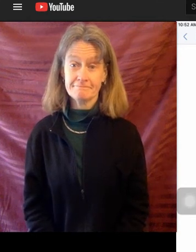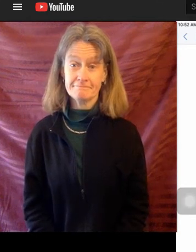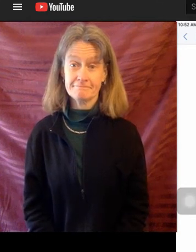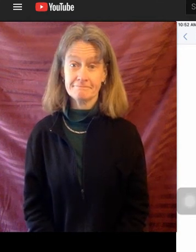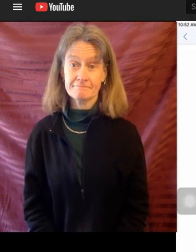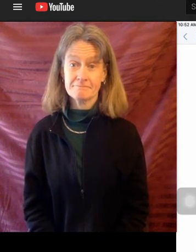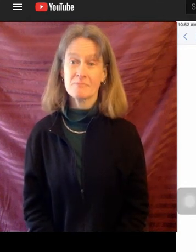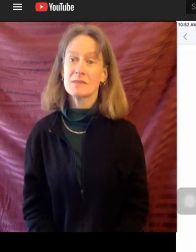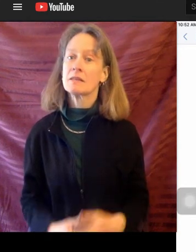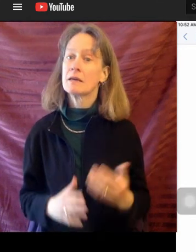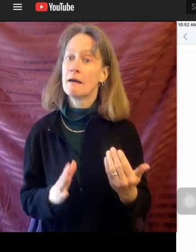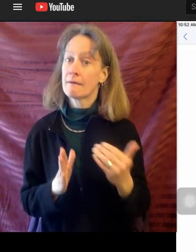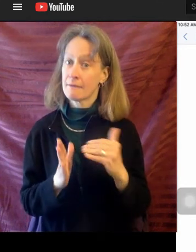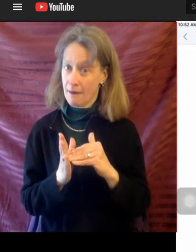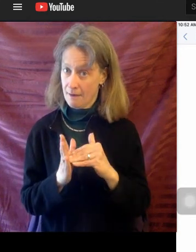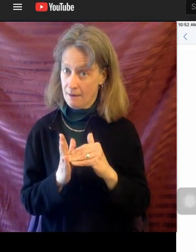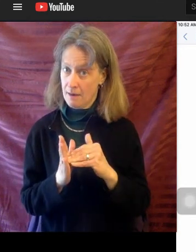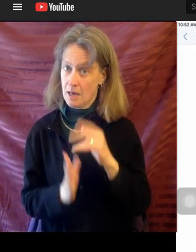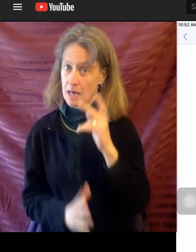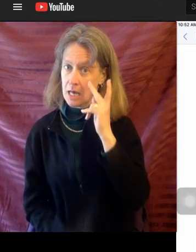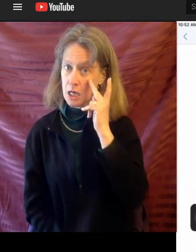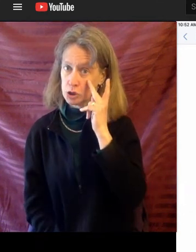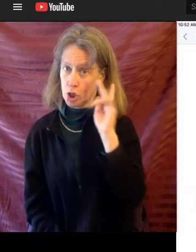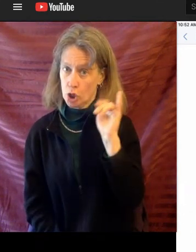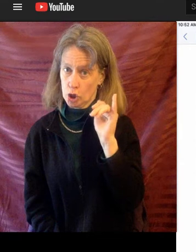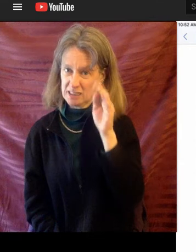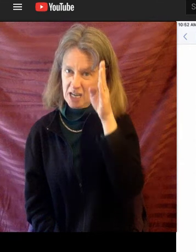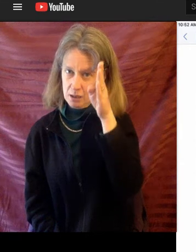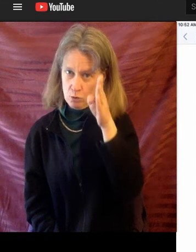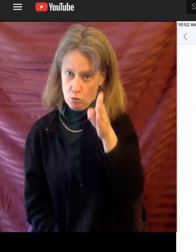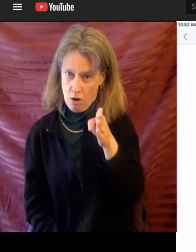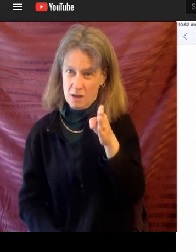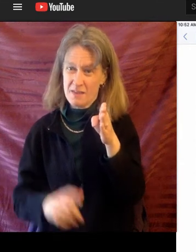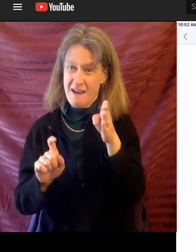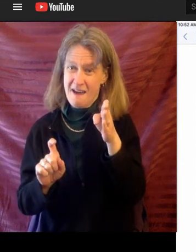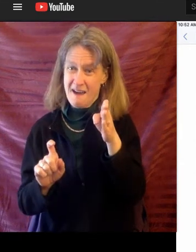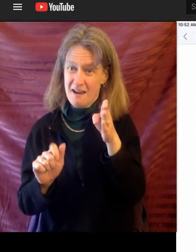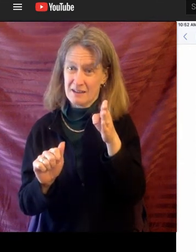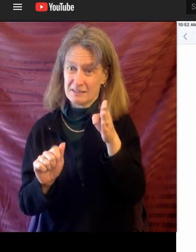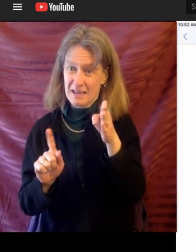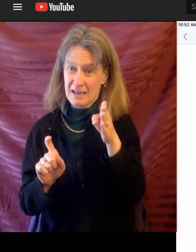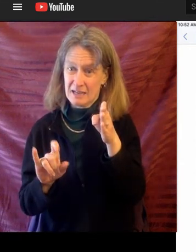And again, it looks like it crosses our x-axis